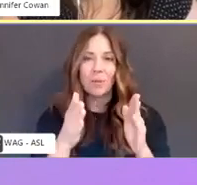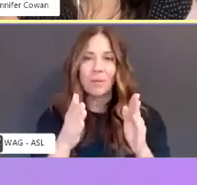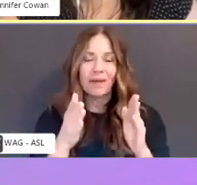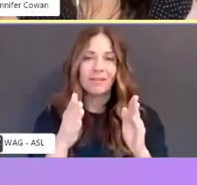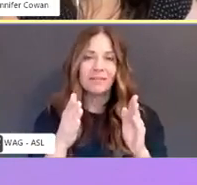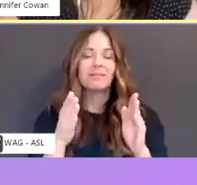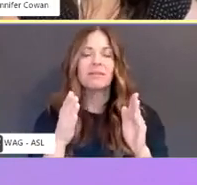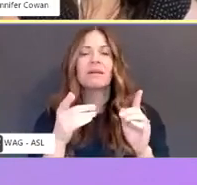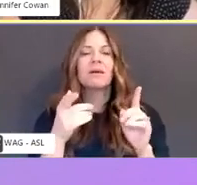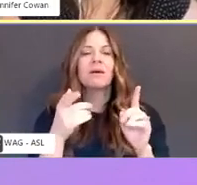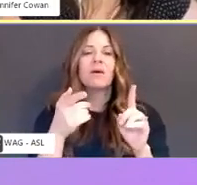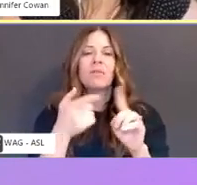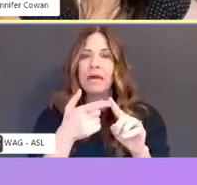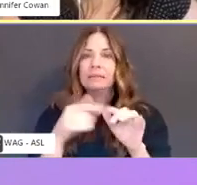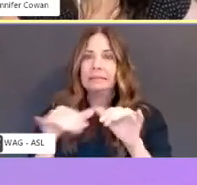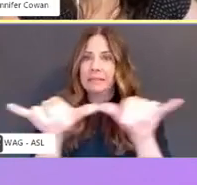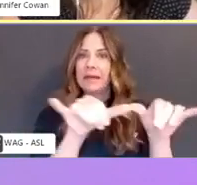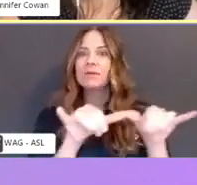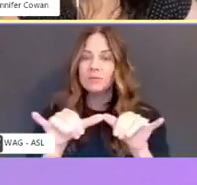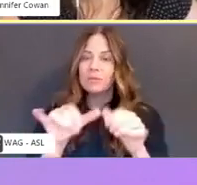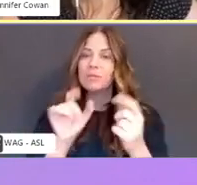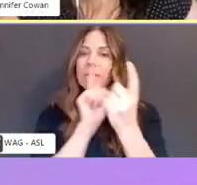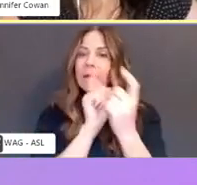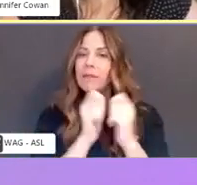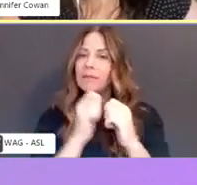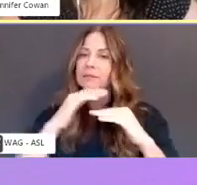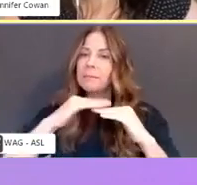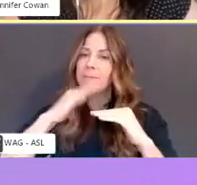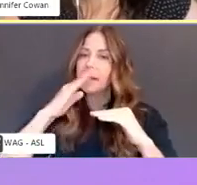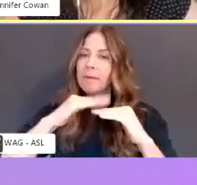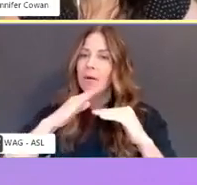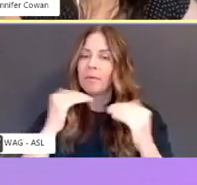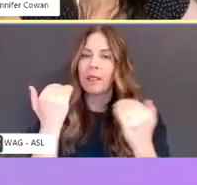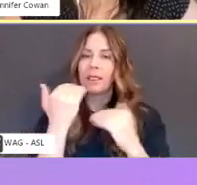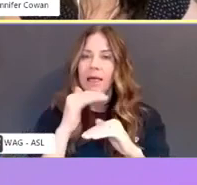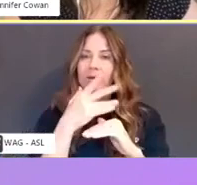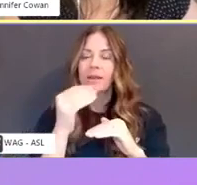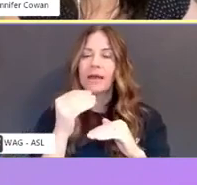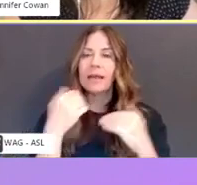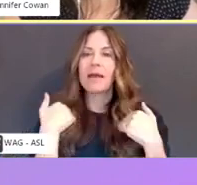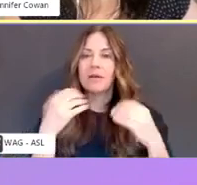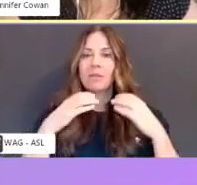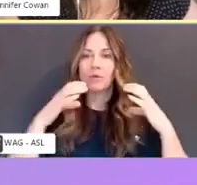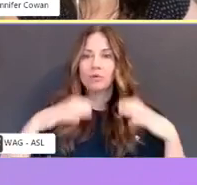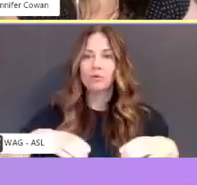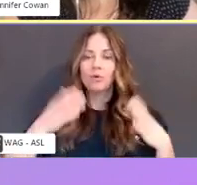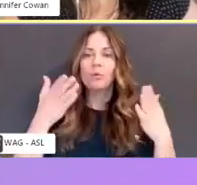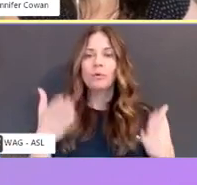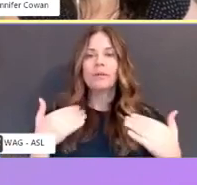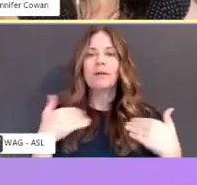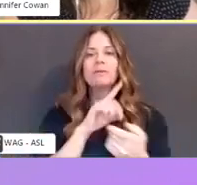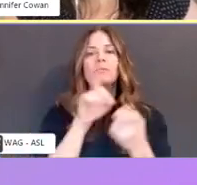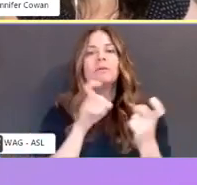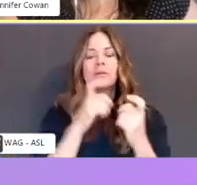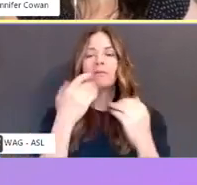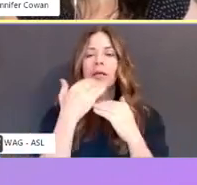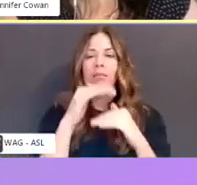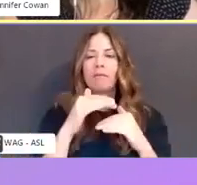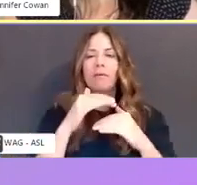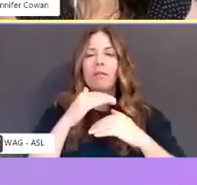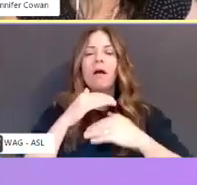to ensure that standards have been met at this minimum level, and thus giving consumers rather a certain level of